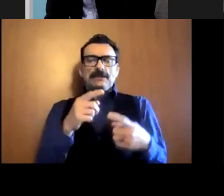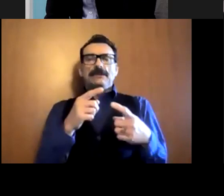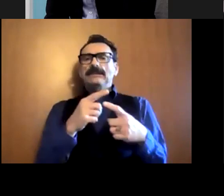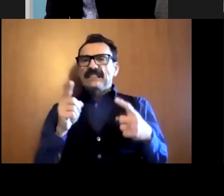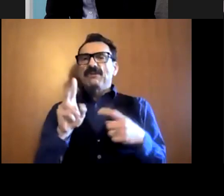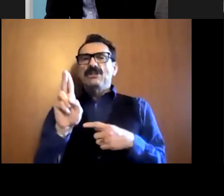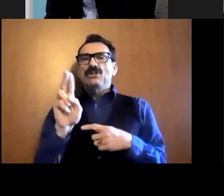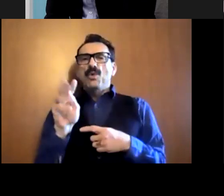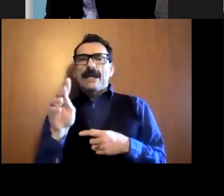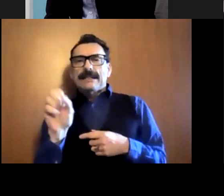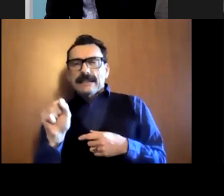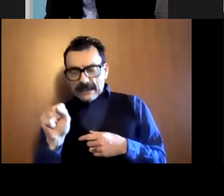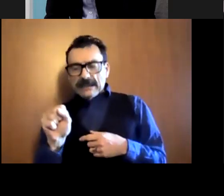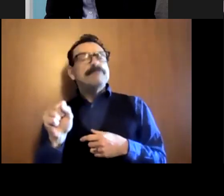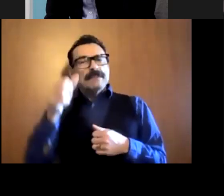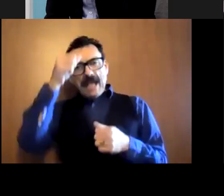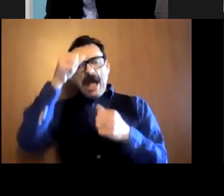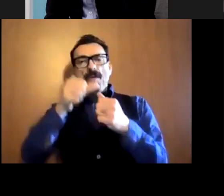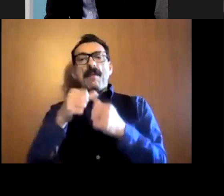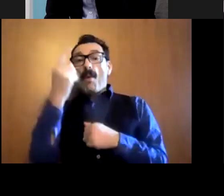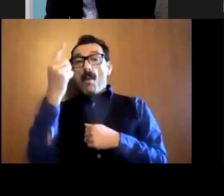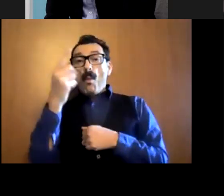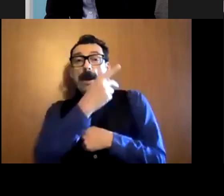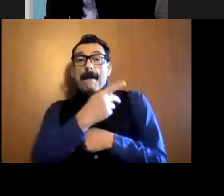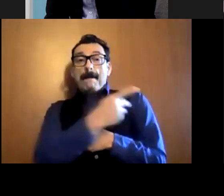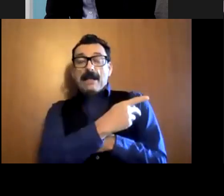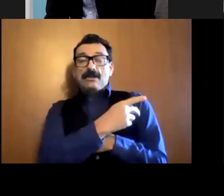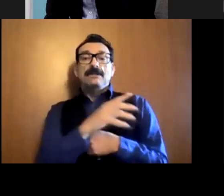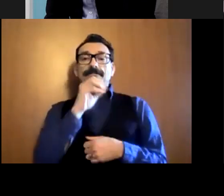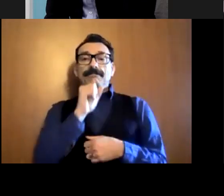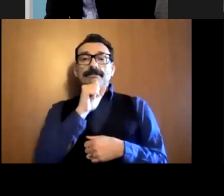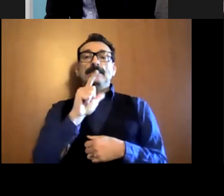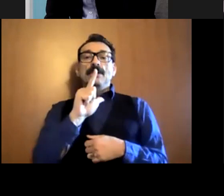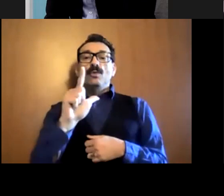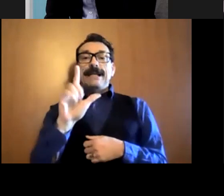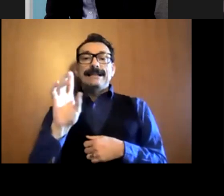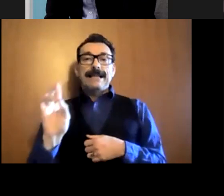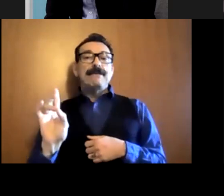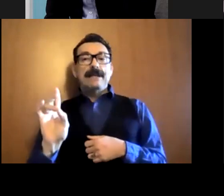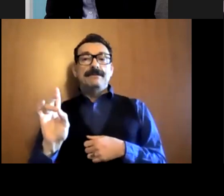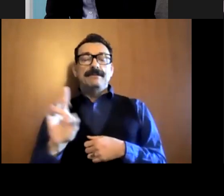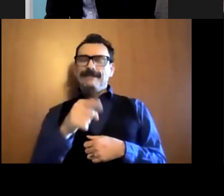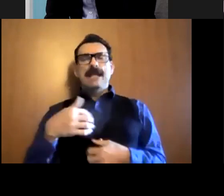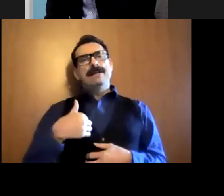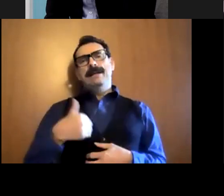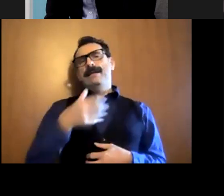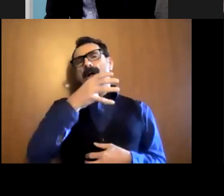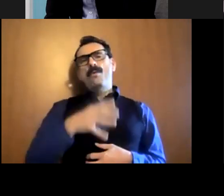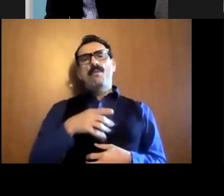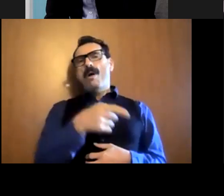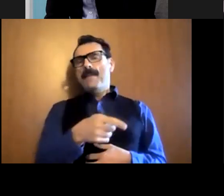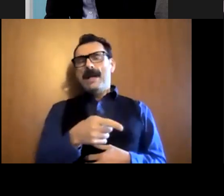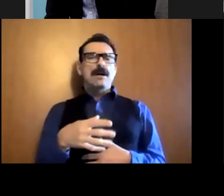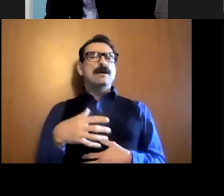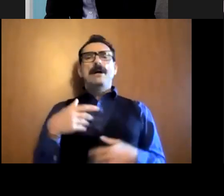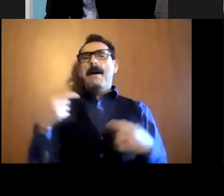there was one patient that was 27 years old that just struck me. And this young lady was just in extreme pain and